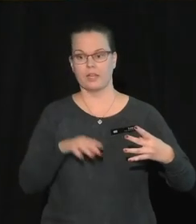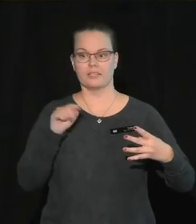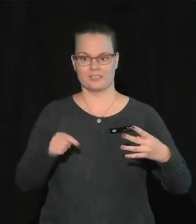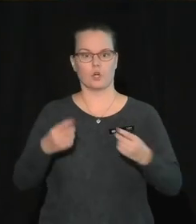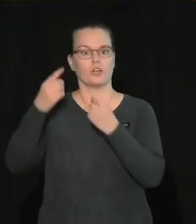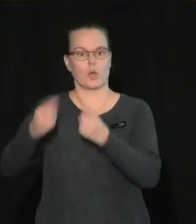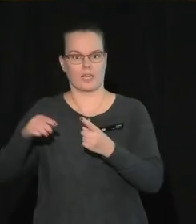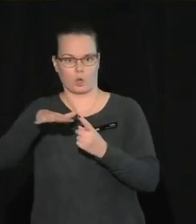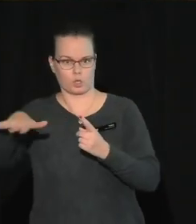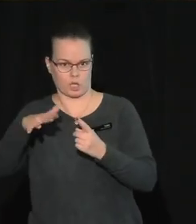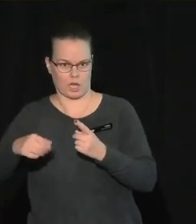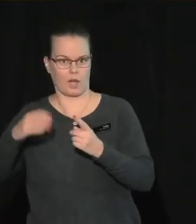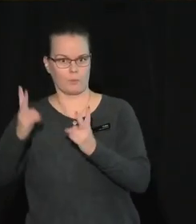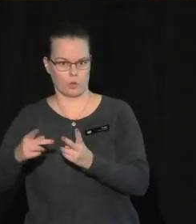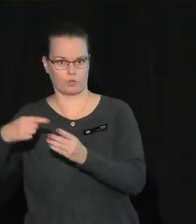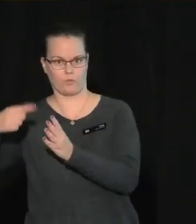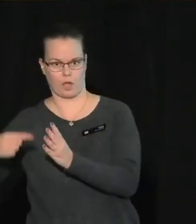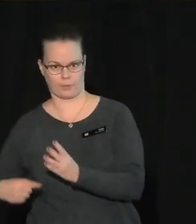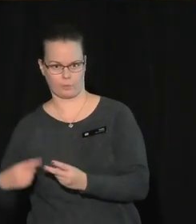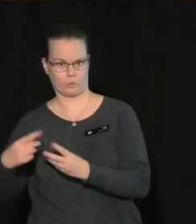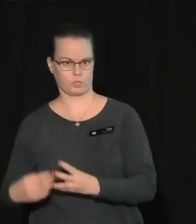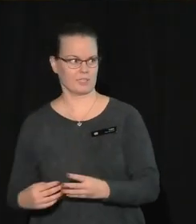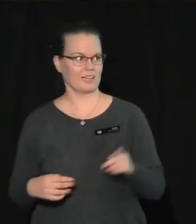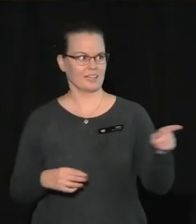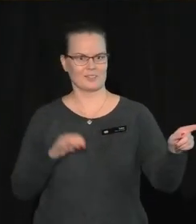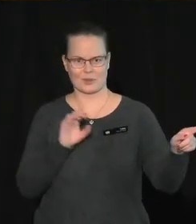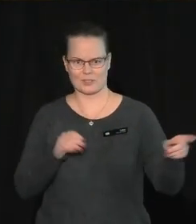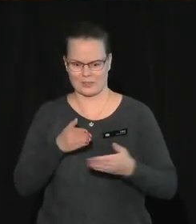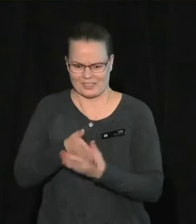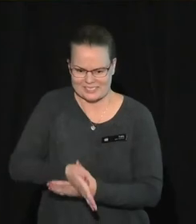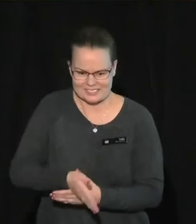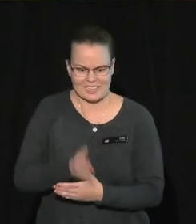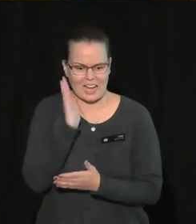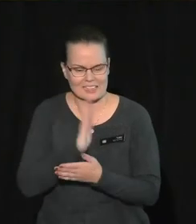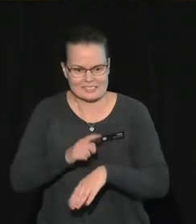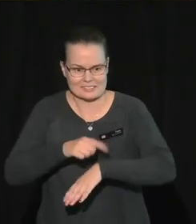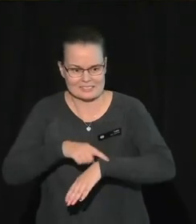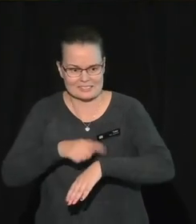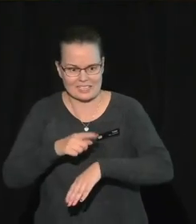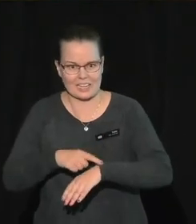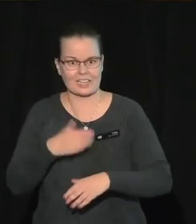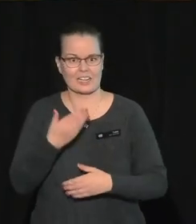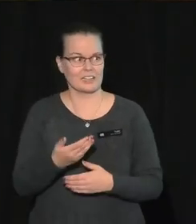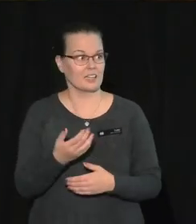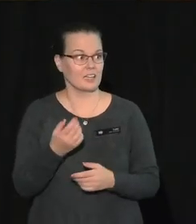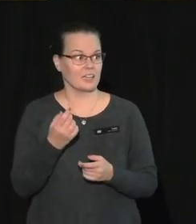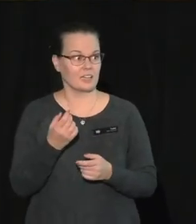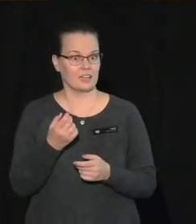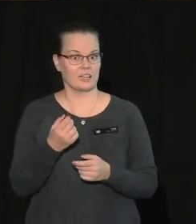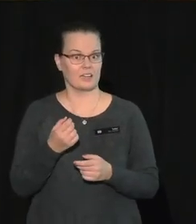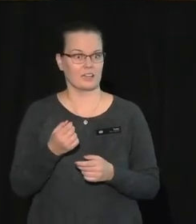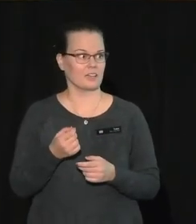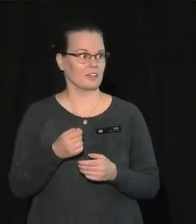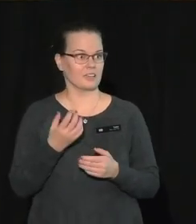how services comply with accessibility. Excuse me, we are running out of time, so if we could